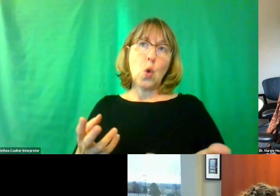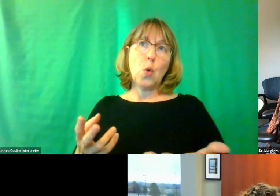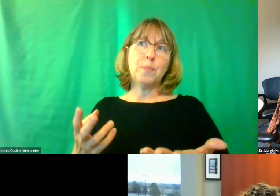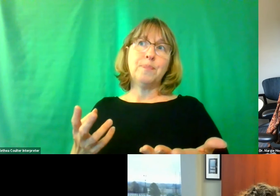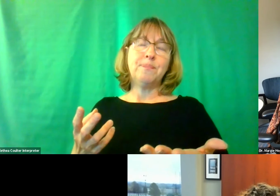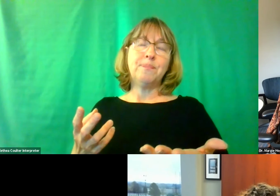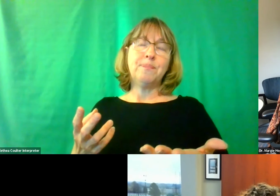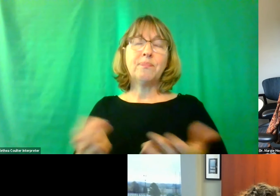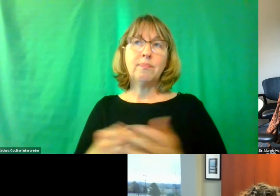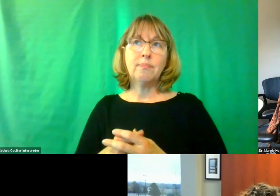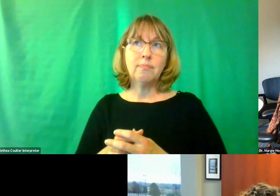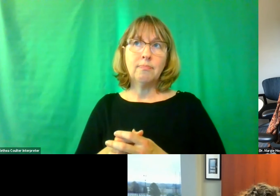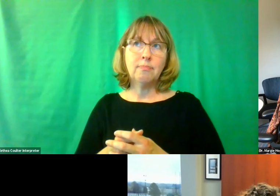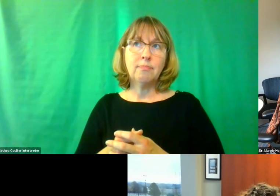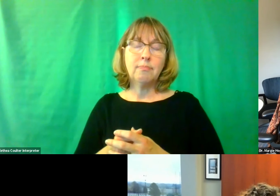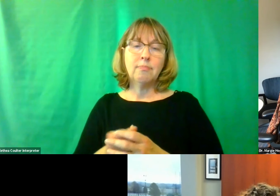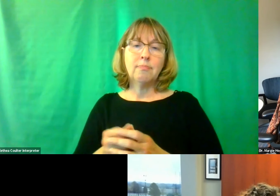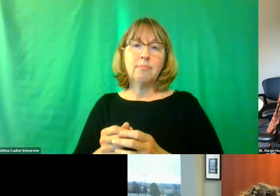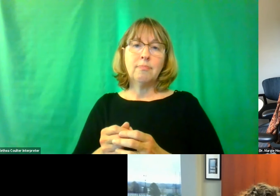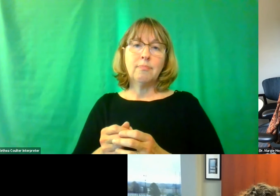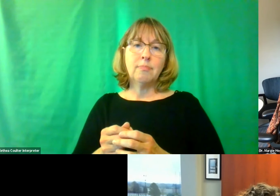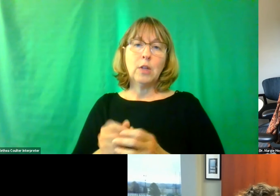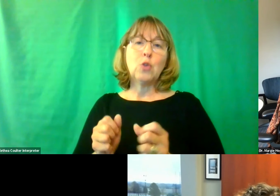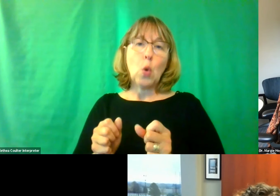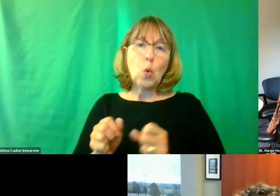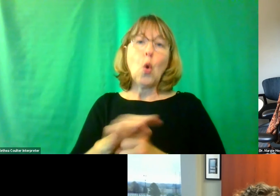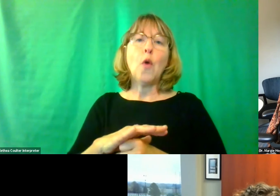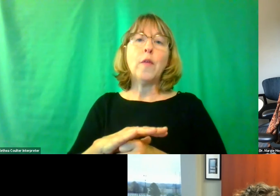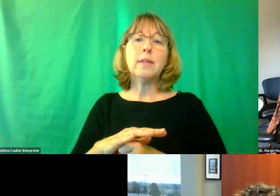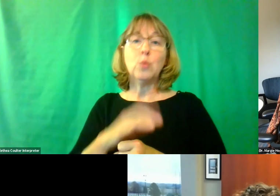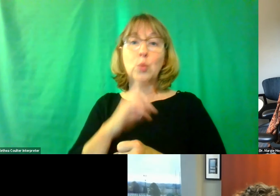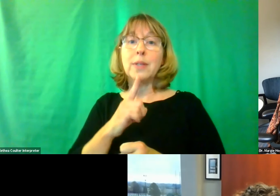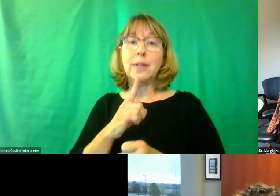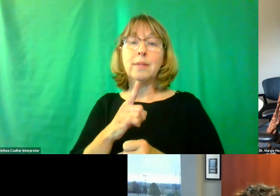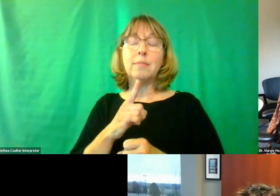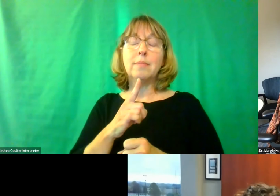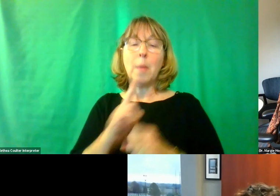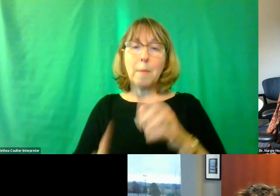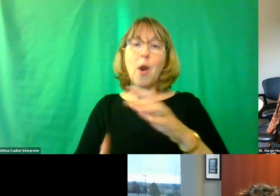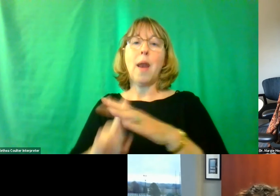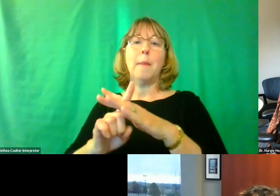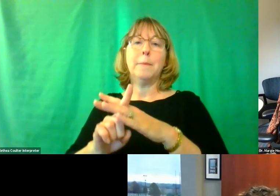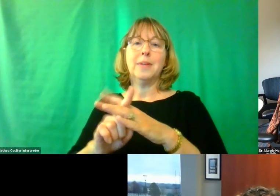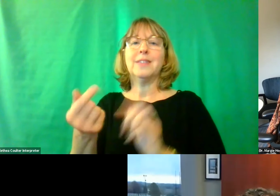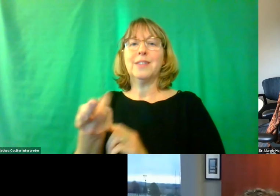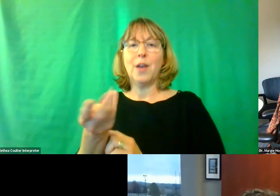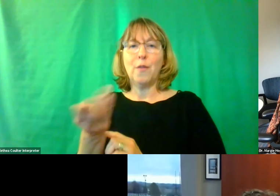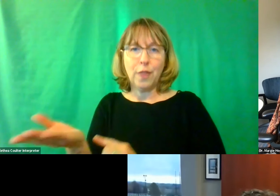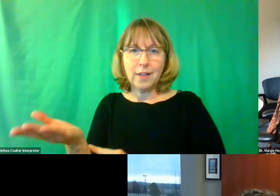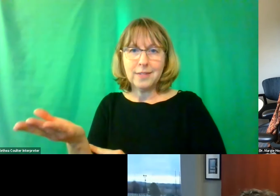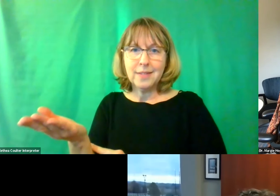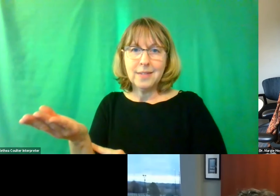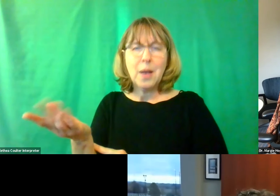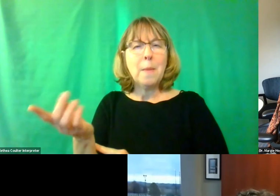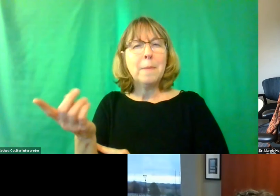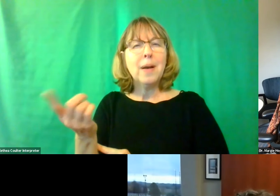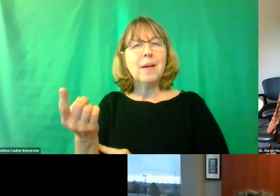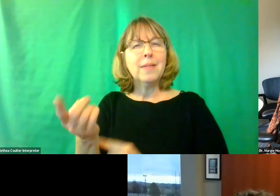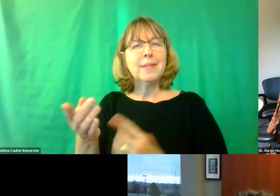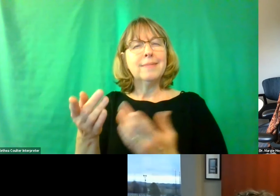it indicated lots of things to us, but one of those was the importance of ethics. I mean, every decision is a